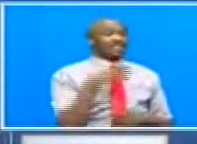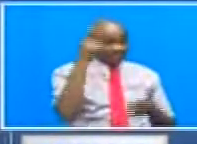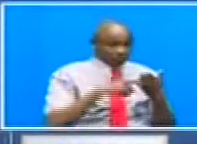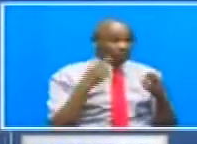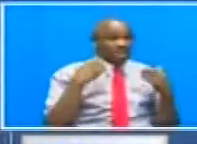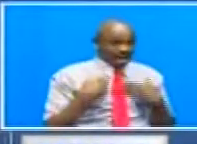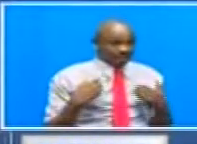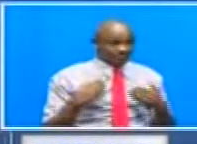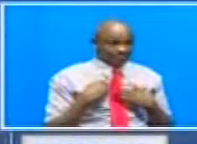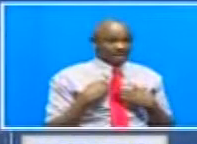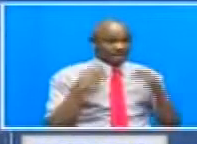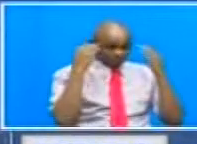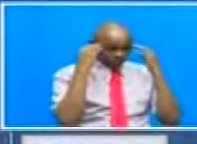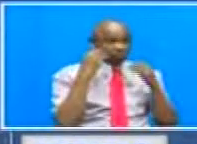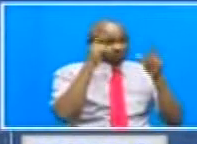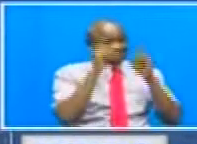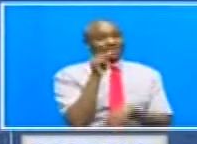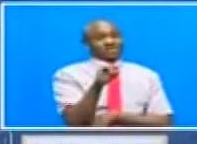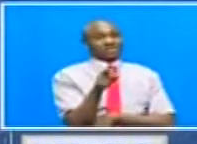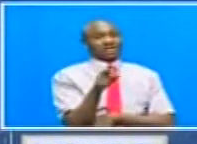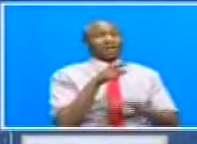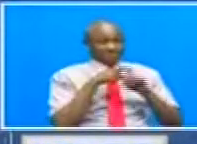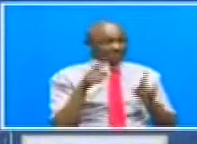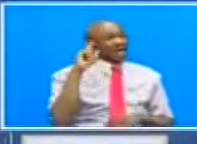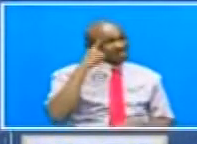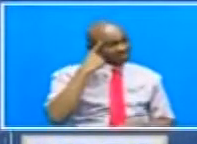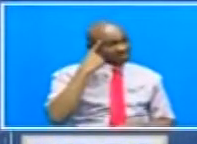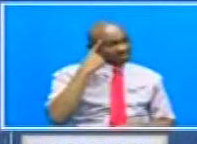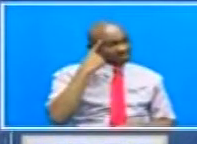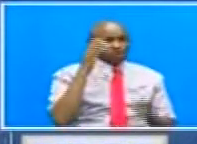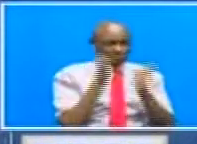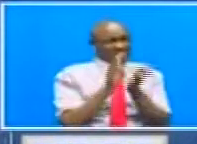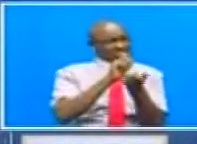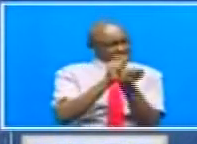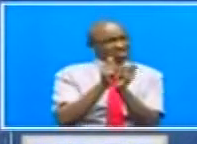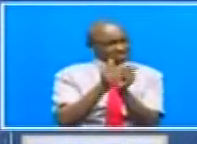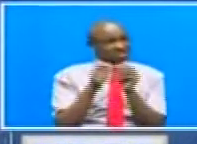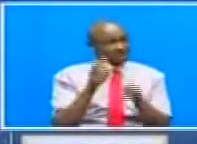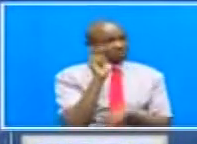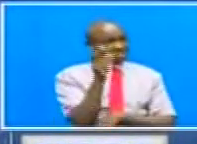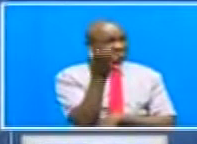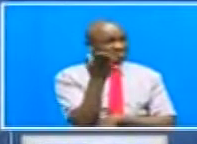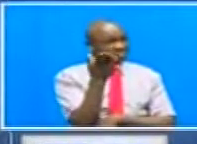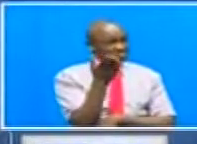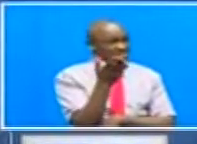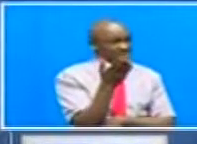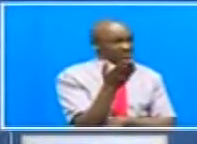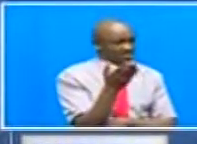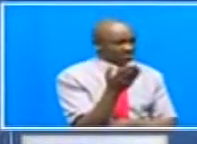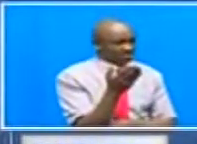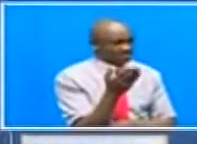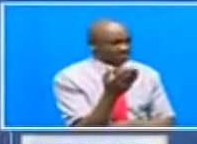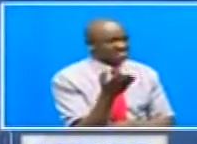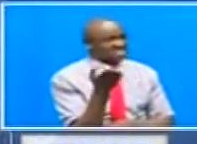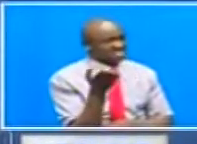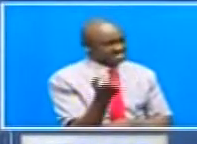will be having the Supreme Court to try to decide this matter. But I think with the changes that we have seen, with the stalemate that has